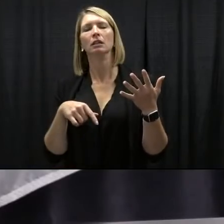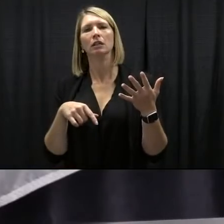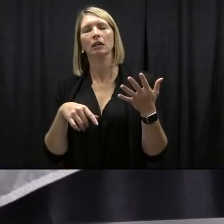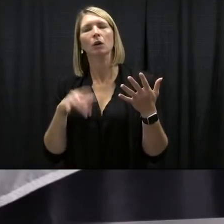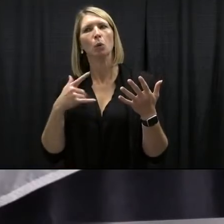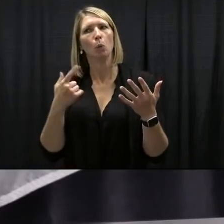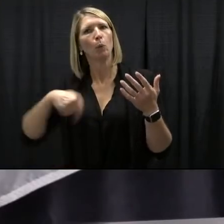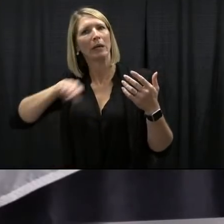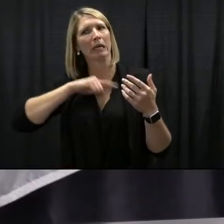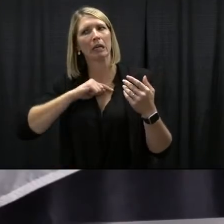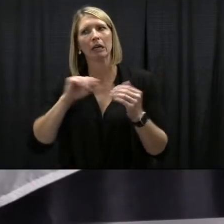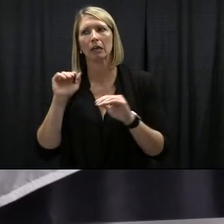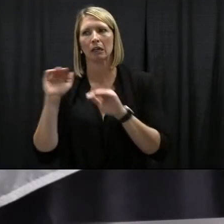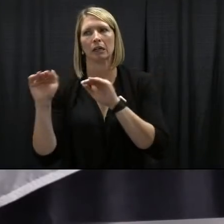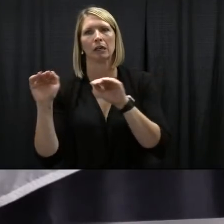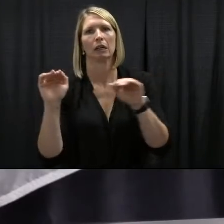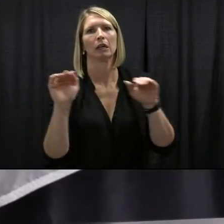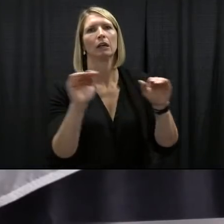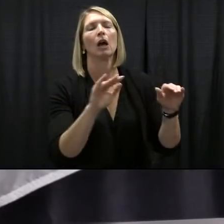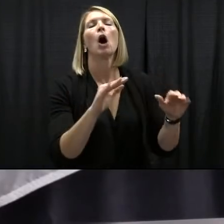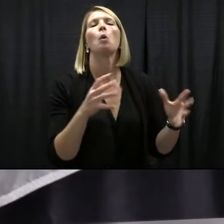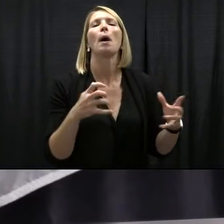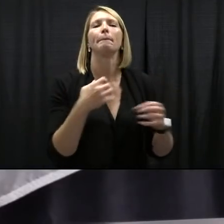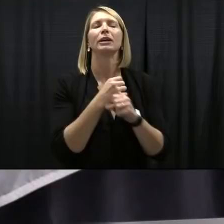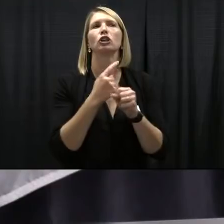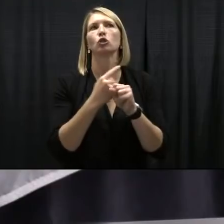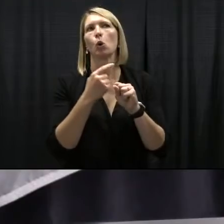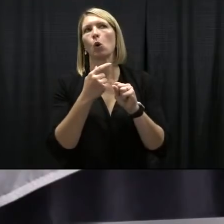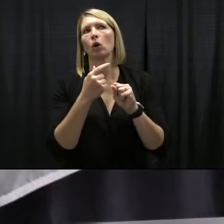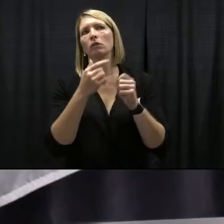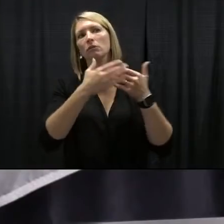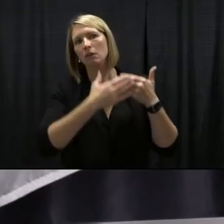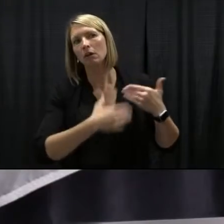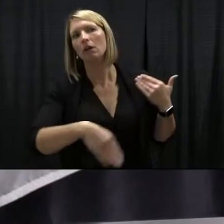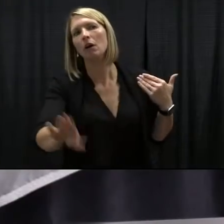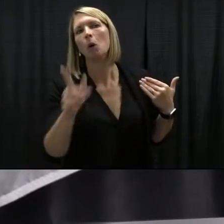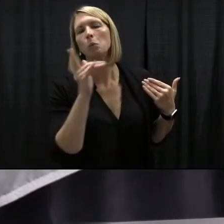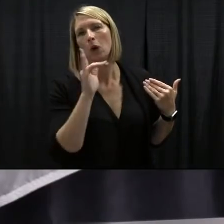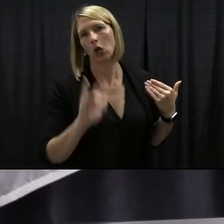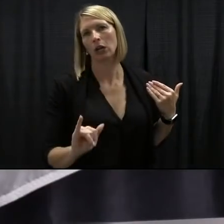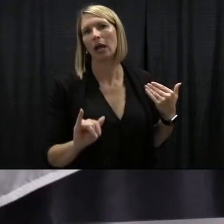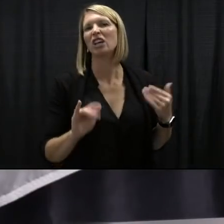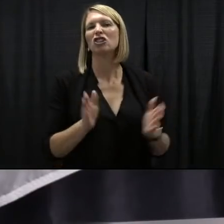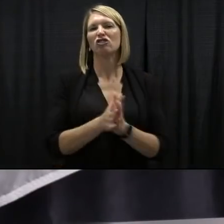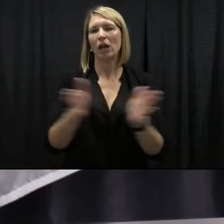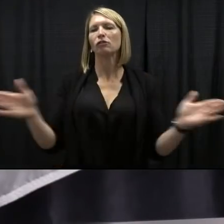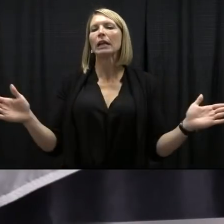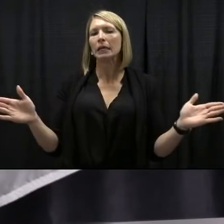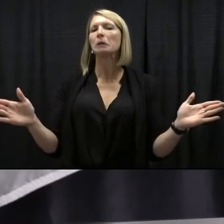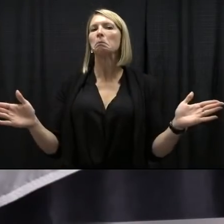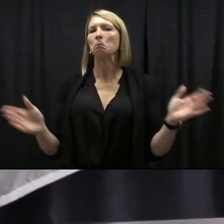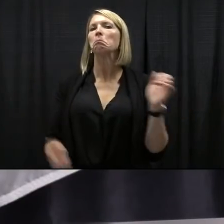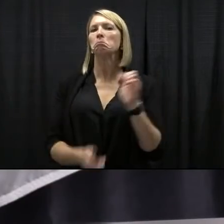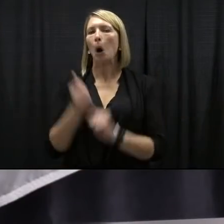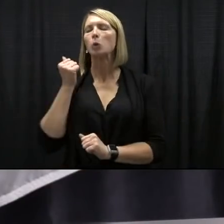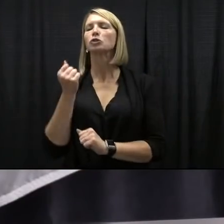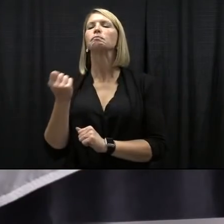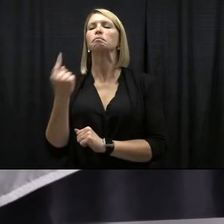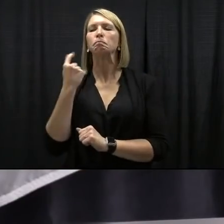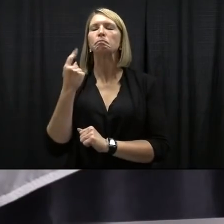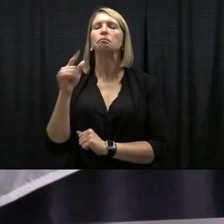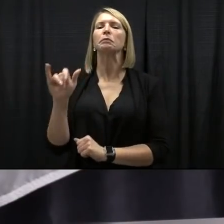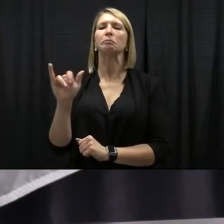of where we're going with this and what it'll actually look like. But the general feeling was very receptive. Everybody knows that we're